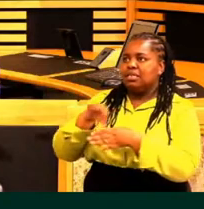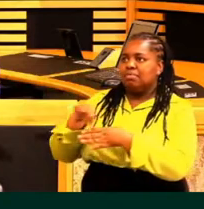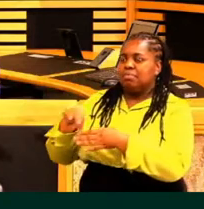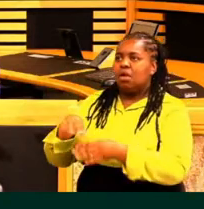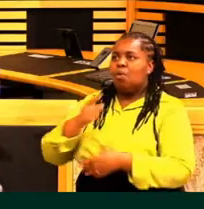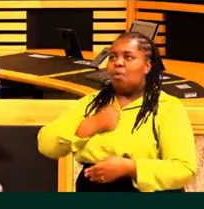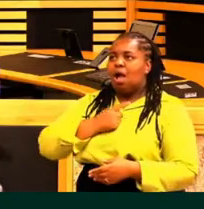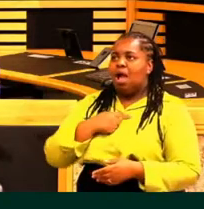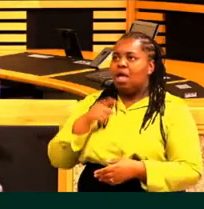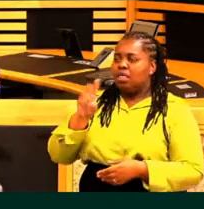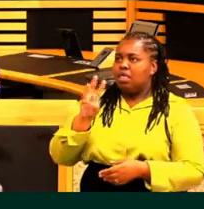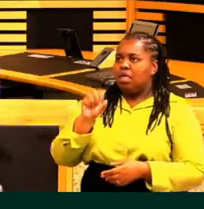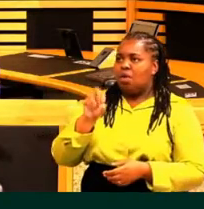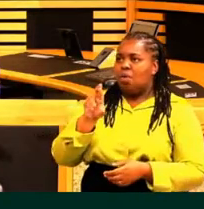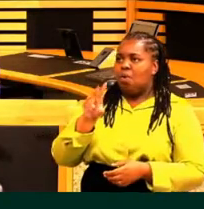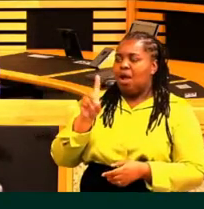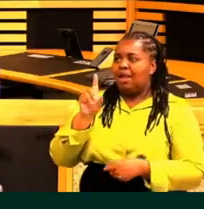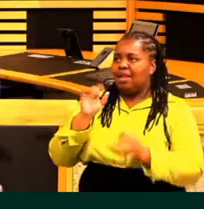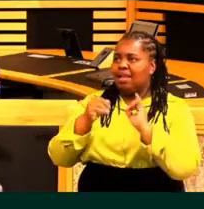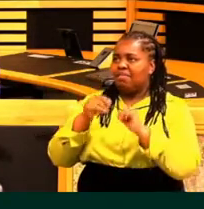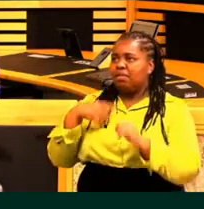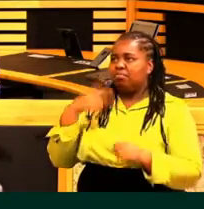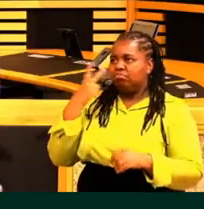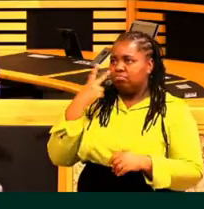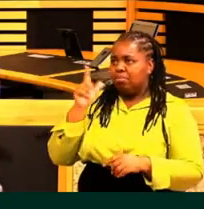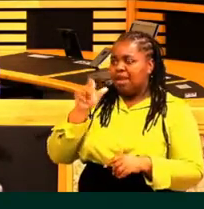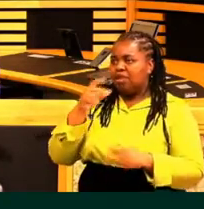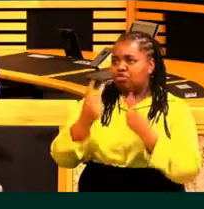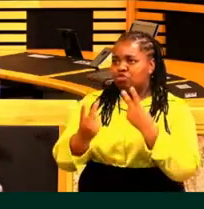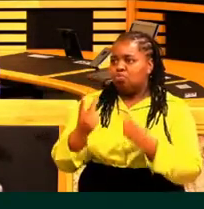because in a what level we'll find out